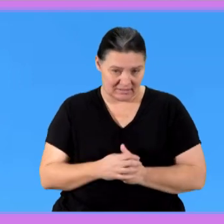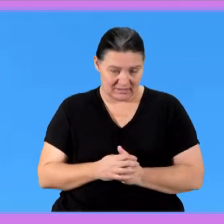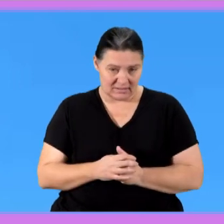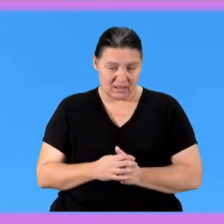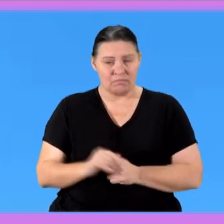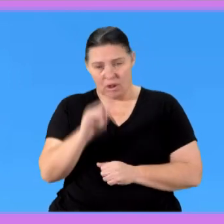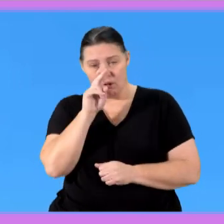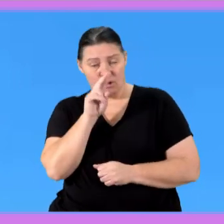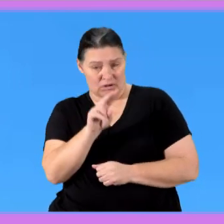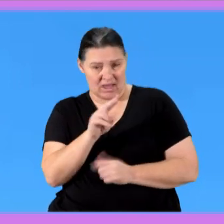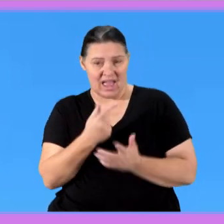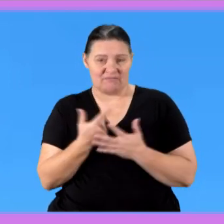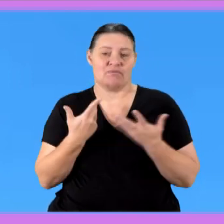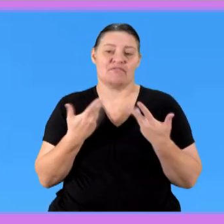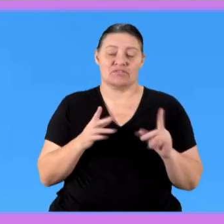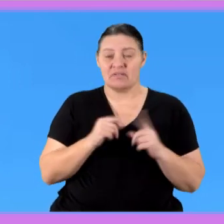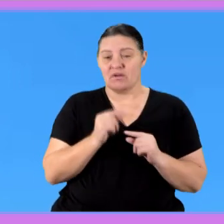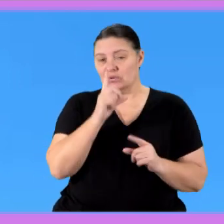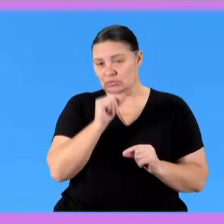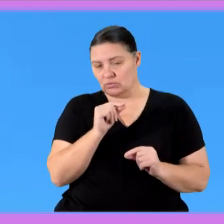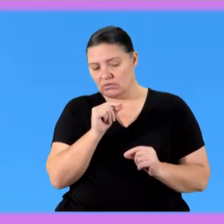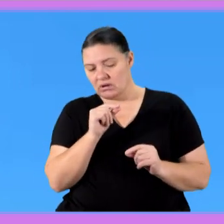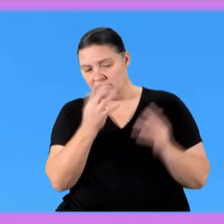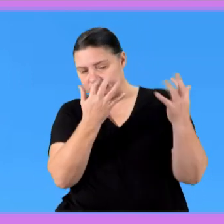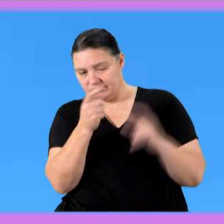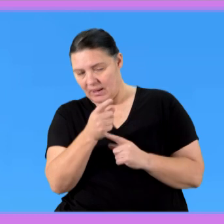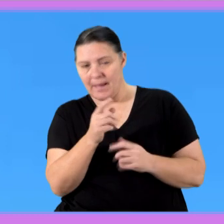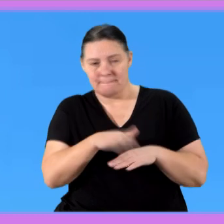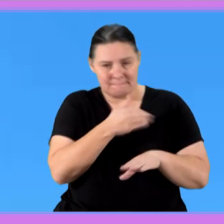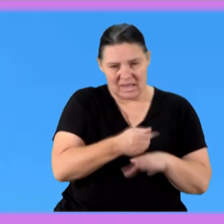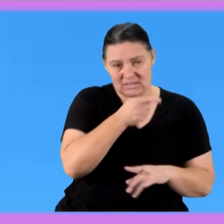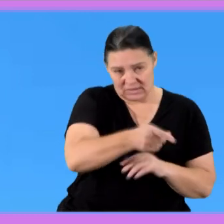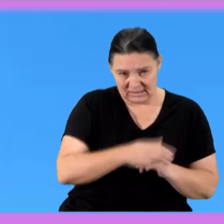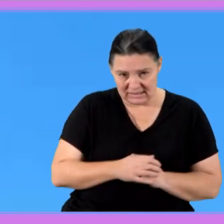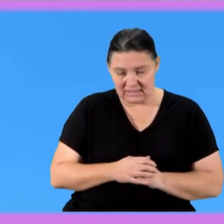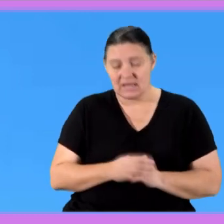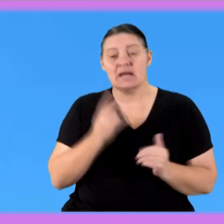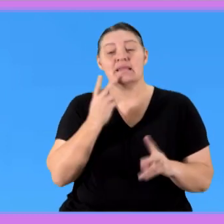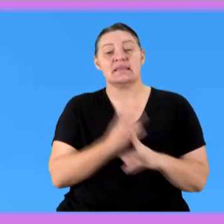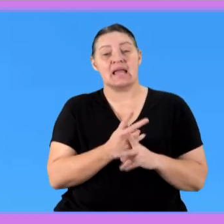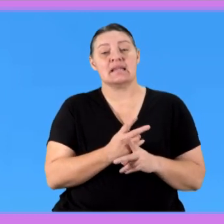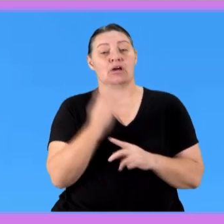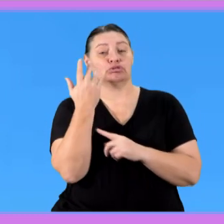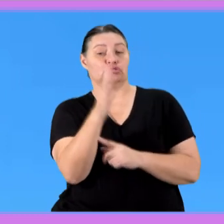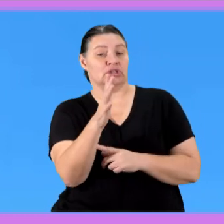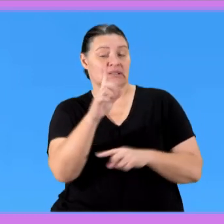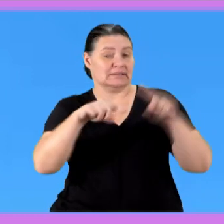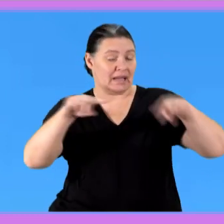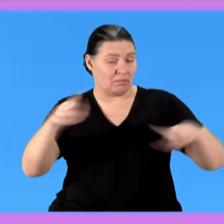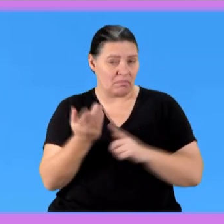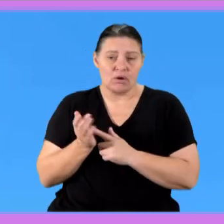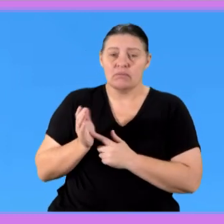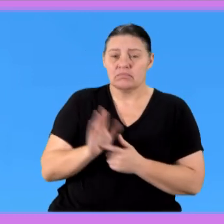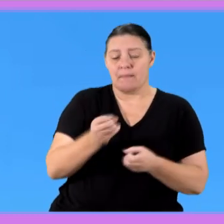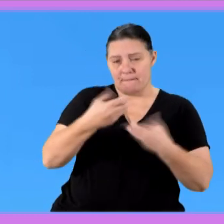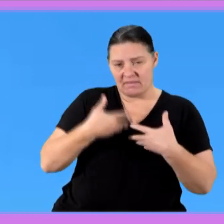the middle of the table. Again, we'll look at that once we're going to do a sum based on that definition. And then I indicated here that